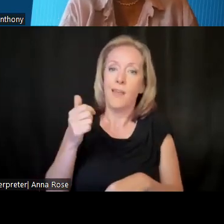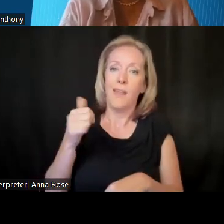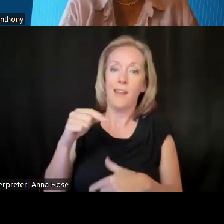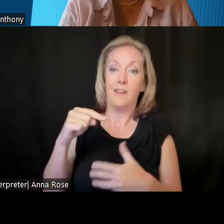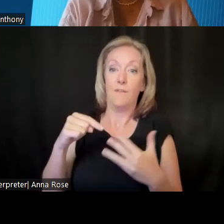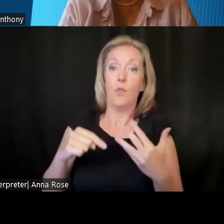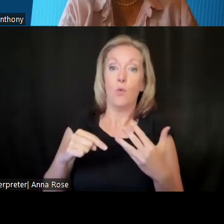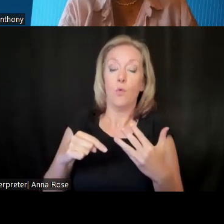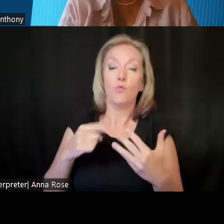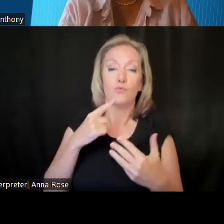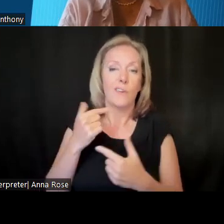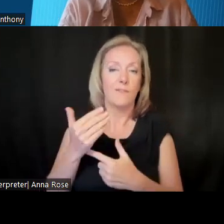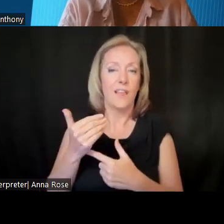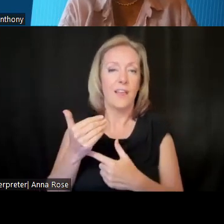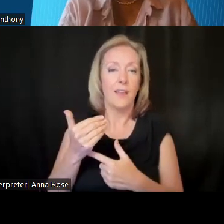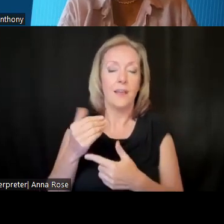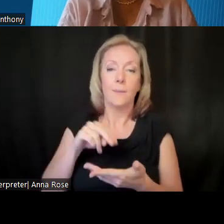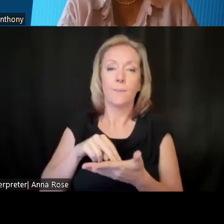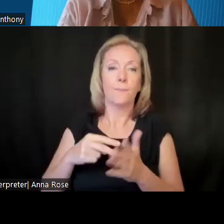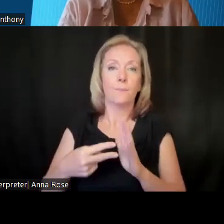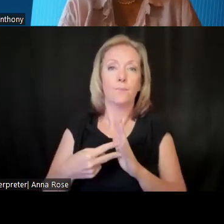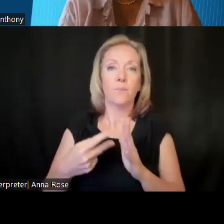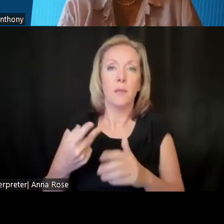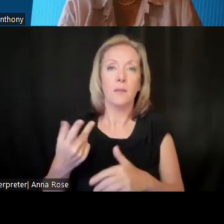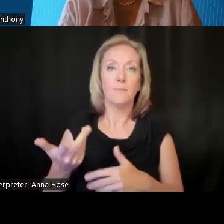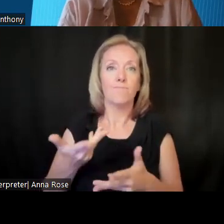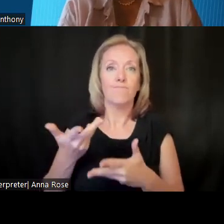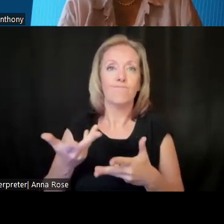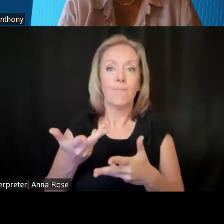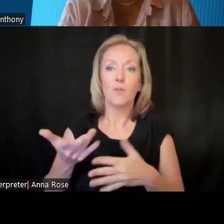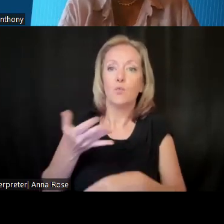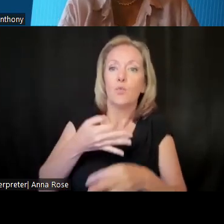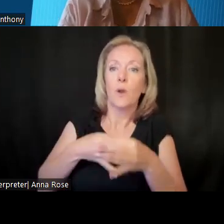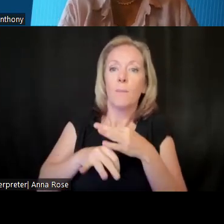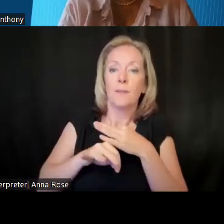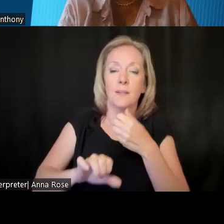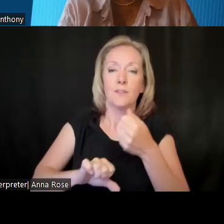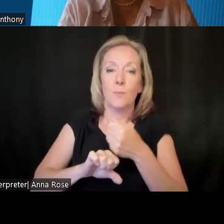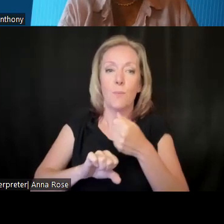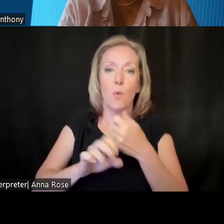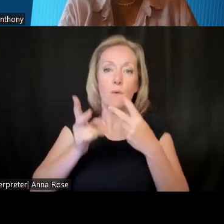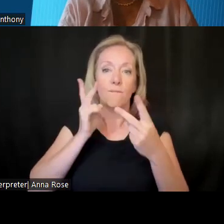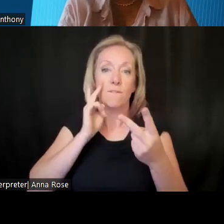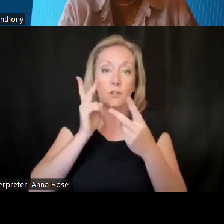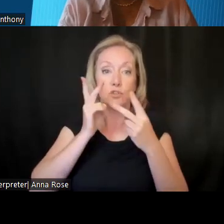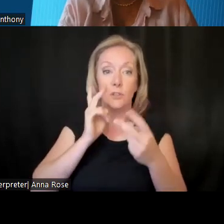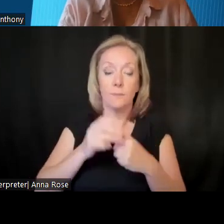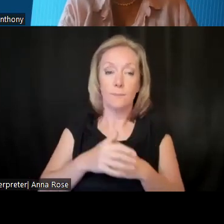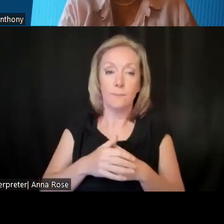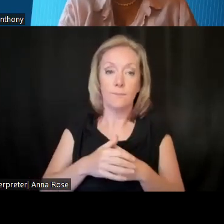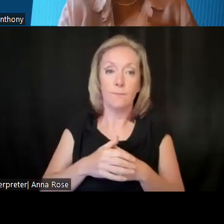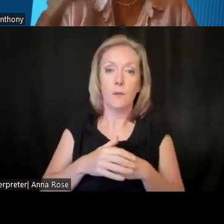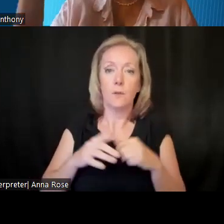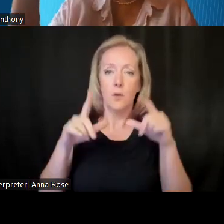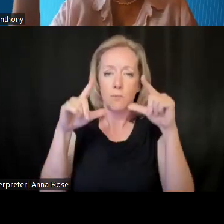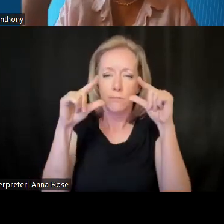these behaviors, it tells us that the kid has something going on and they're compensating. So if I frown or